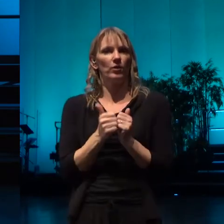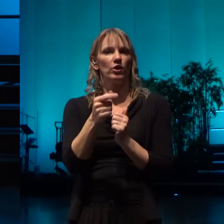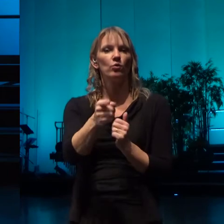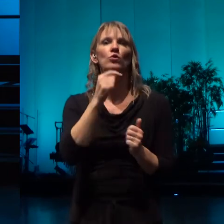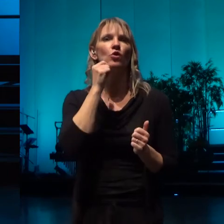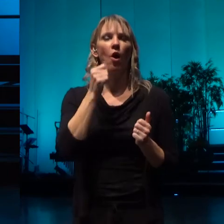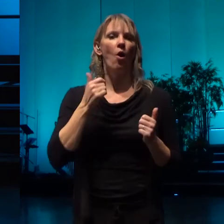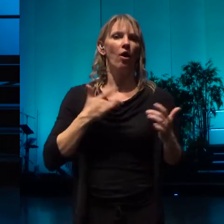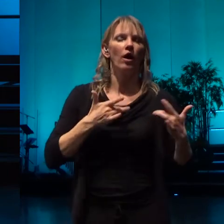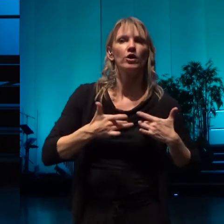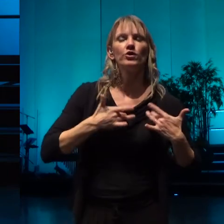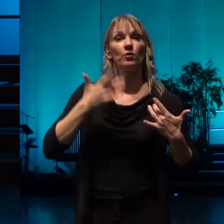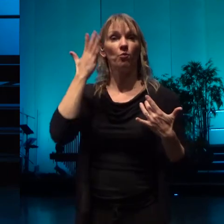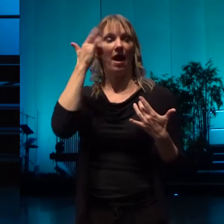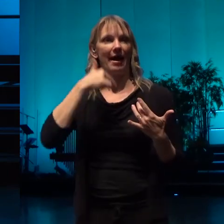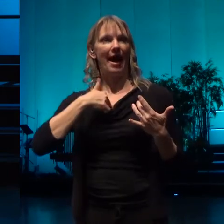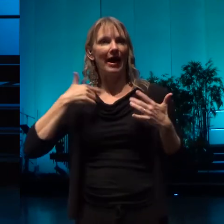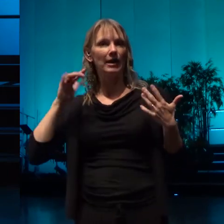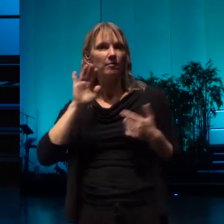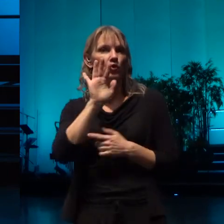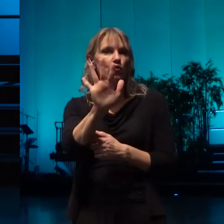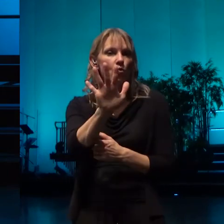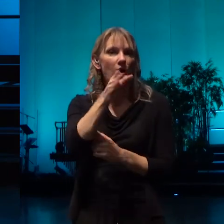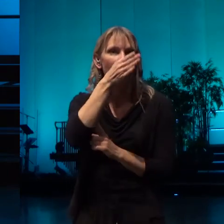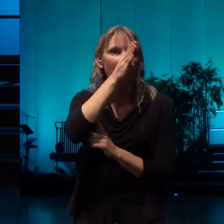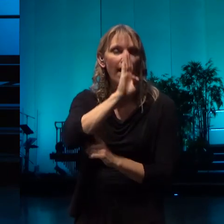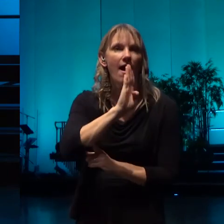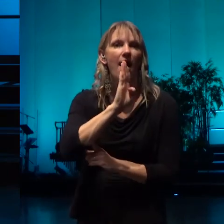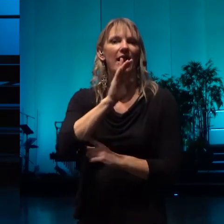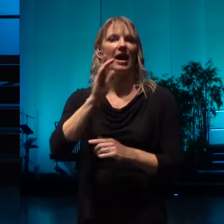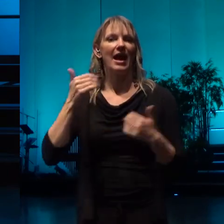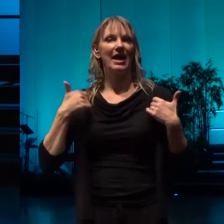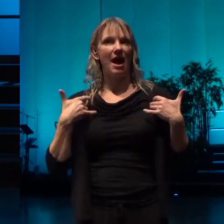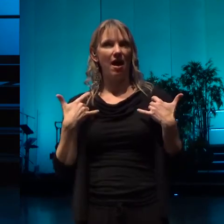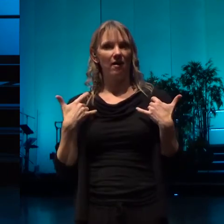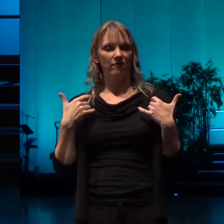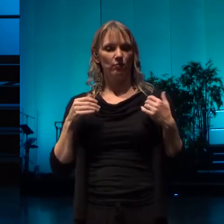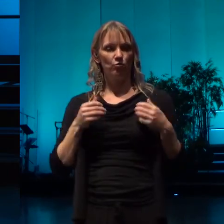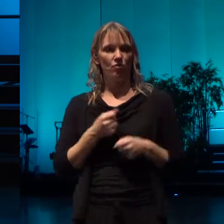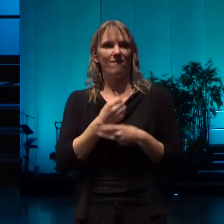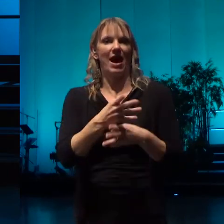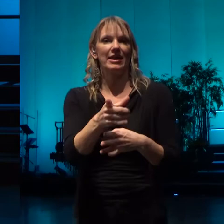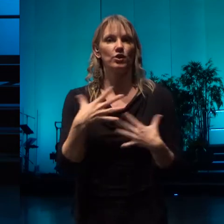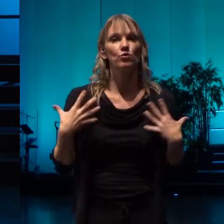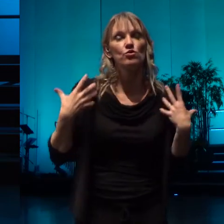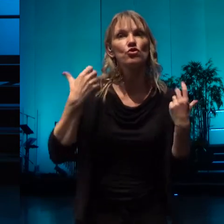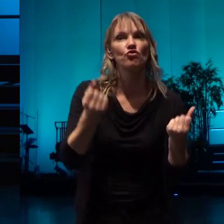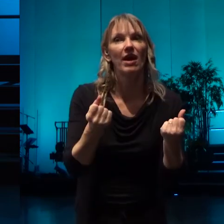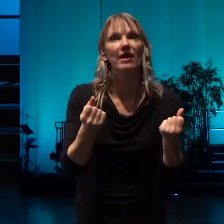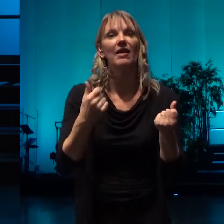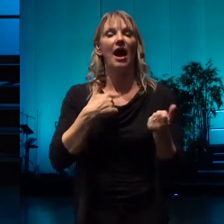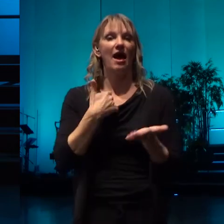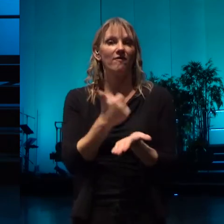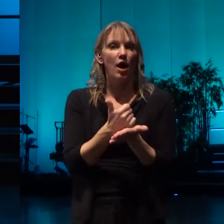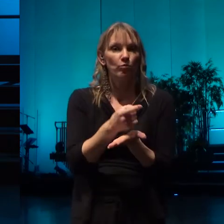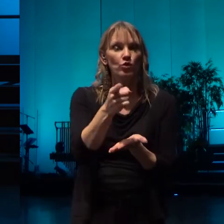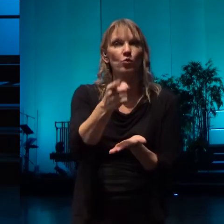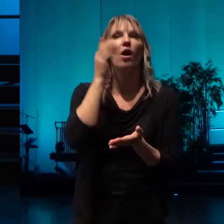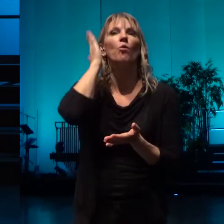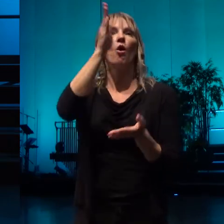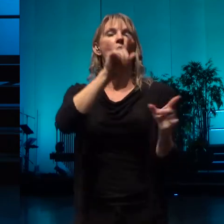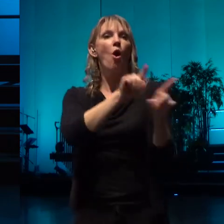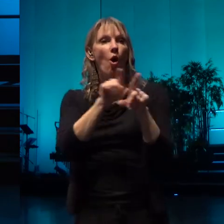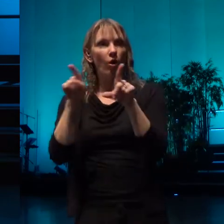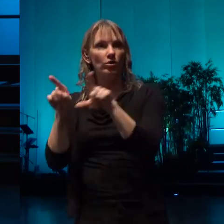dismayed, for I am your God. I have strengthened you and have also helped you. Yea, I will